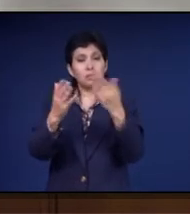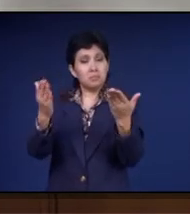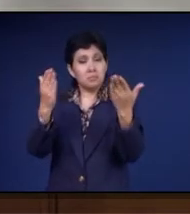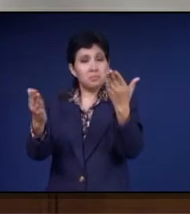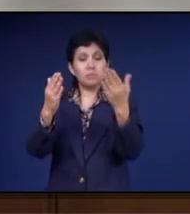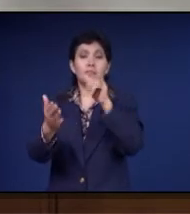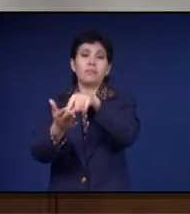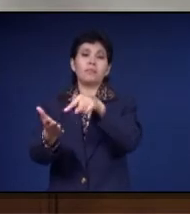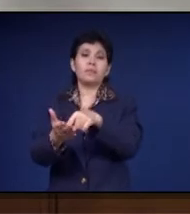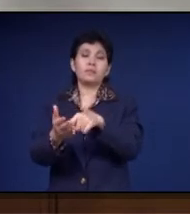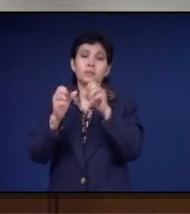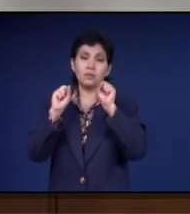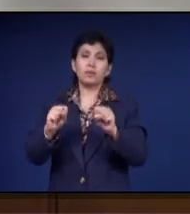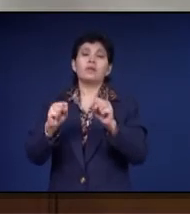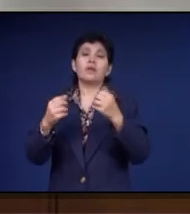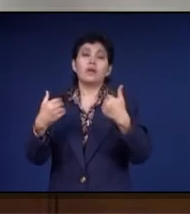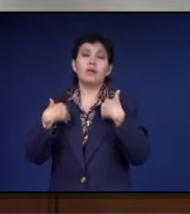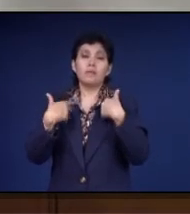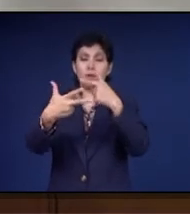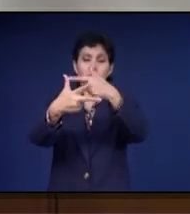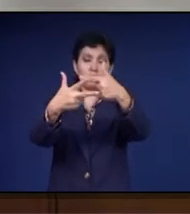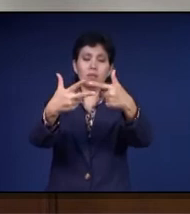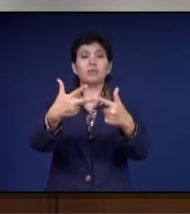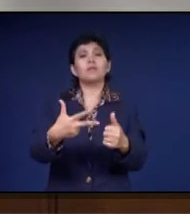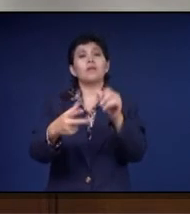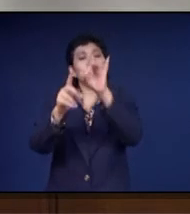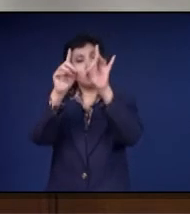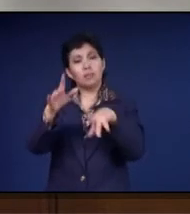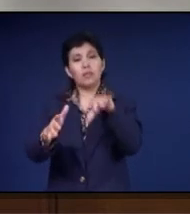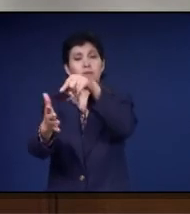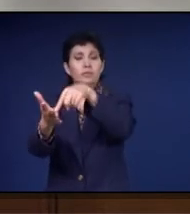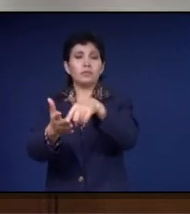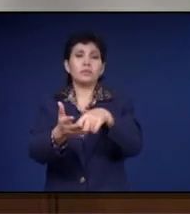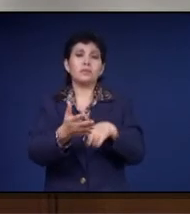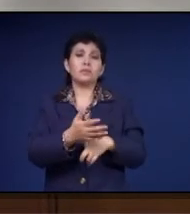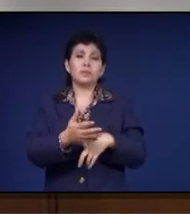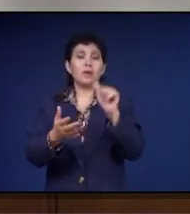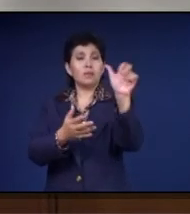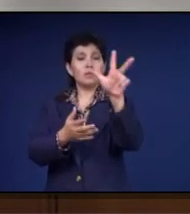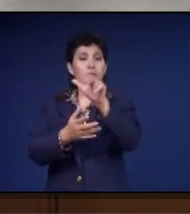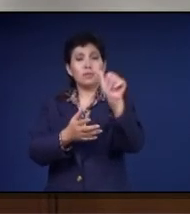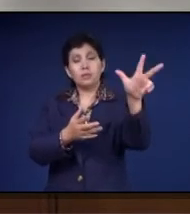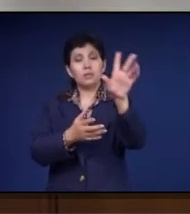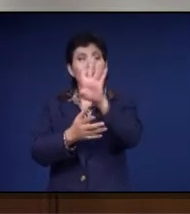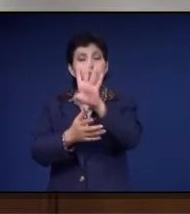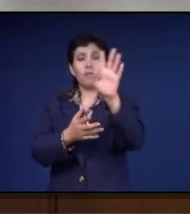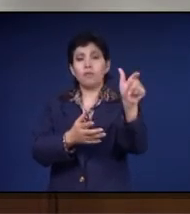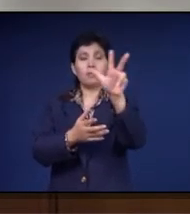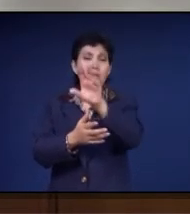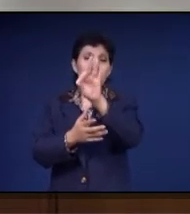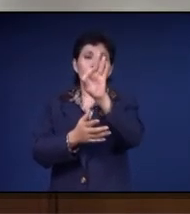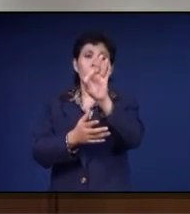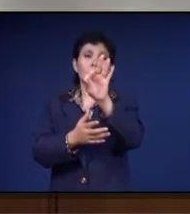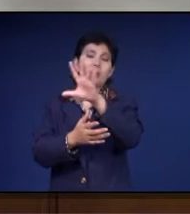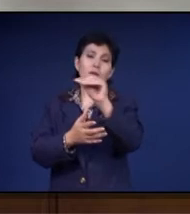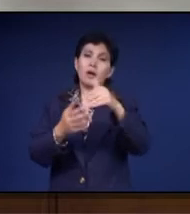ability. So you can always have their pre-test first. They might score 10, 23, 35 or 29, and